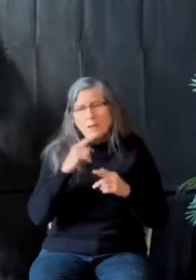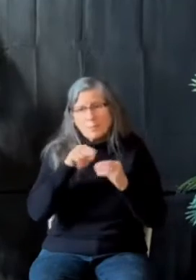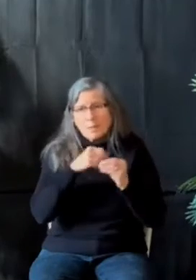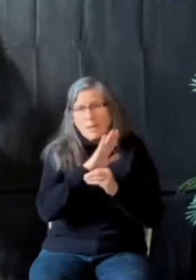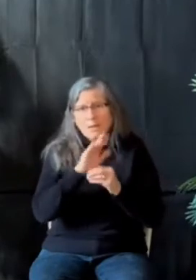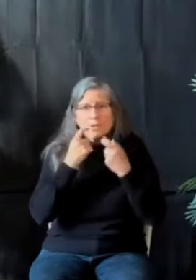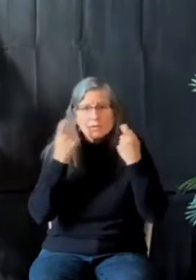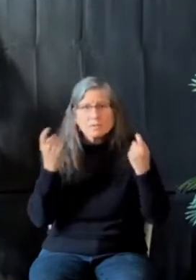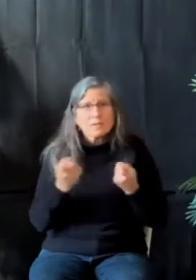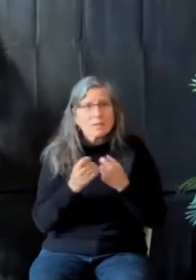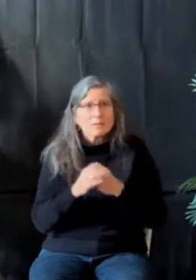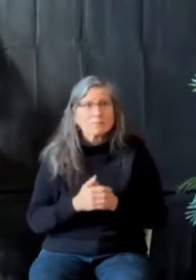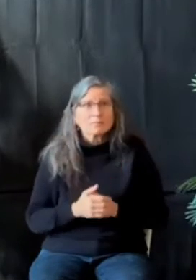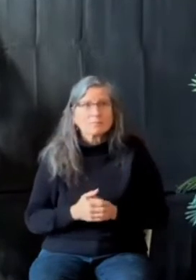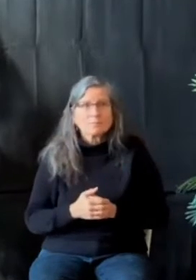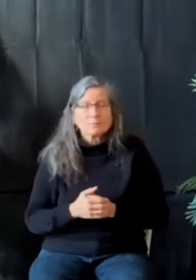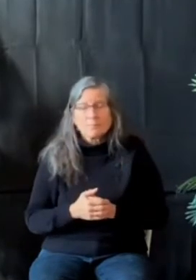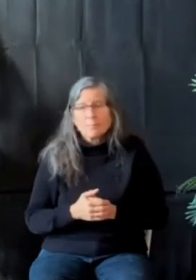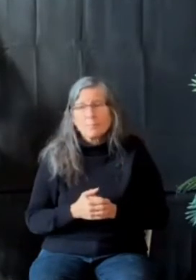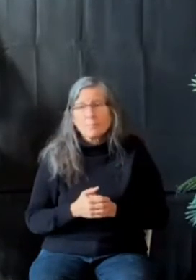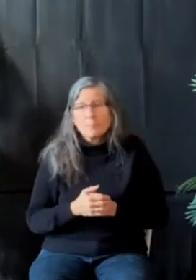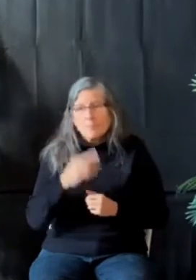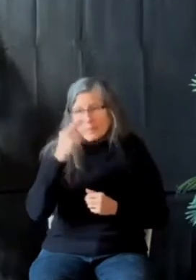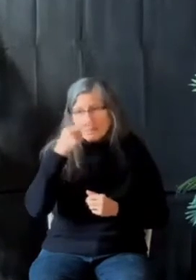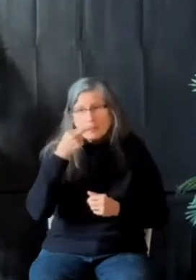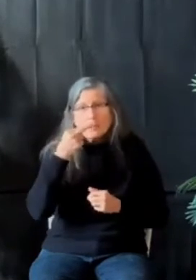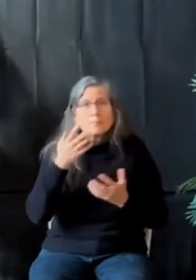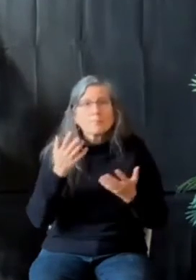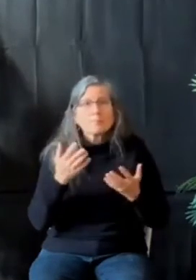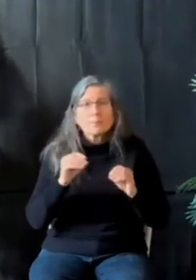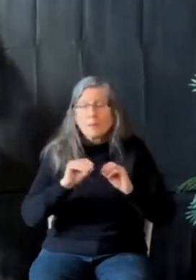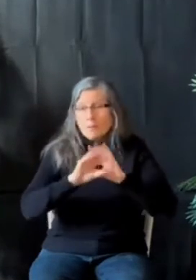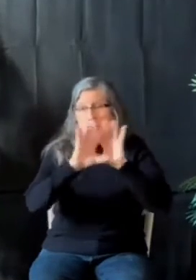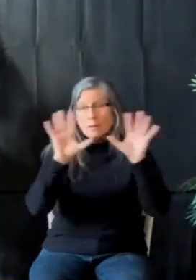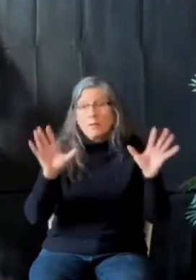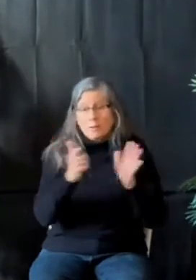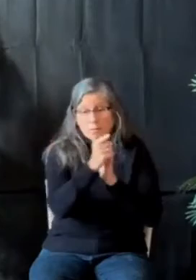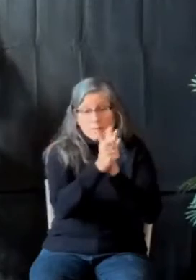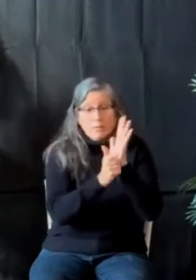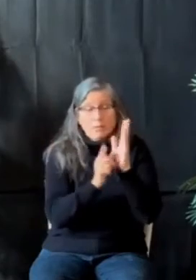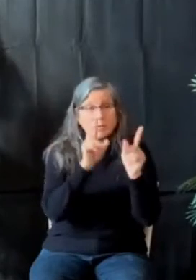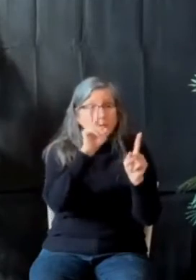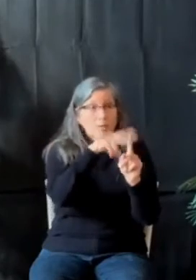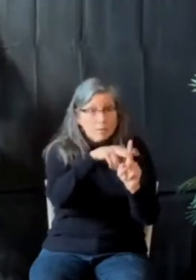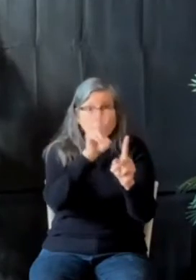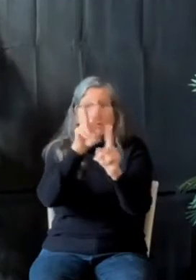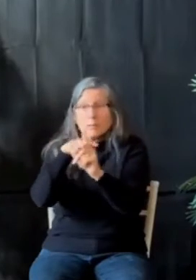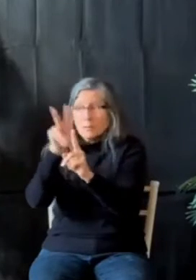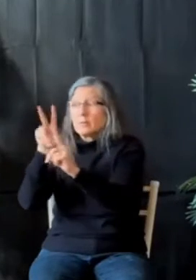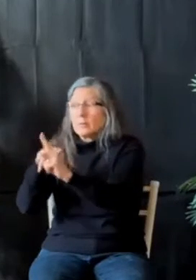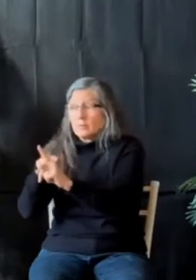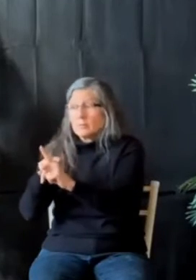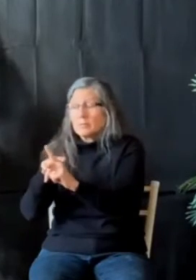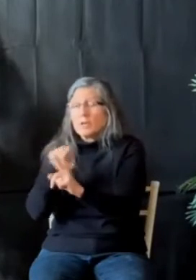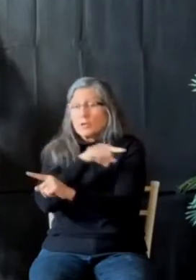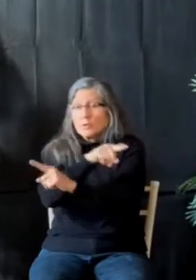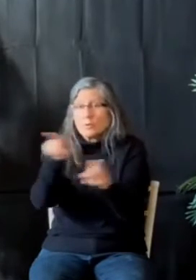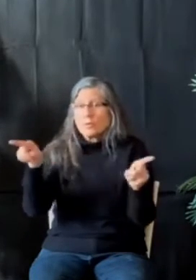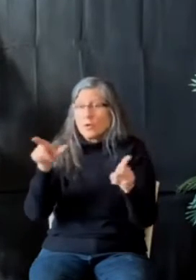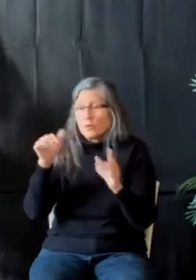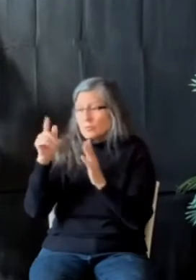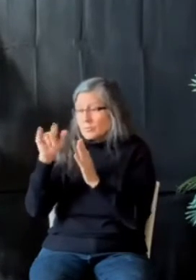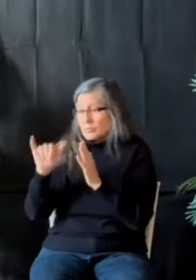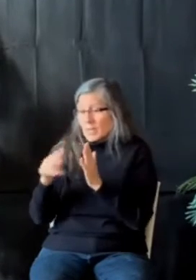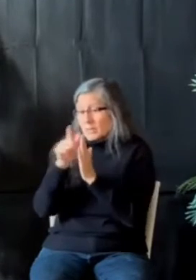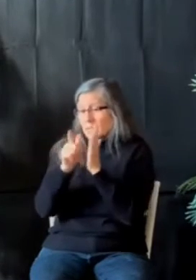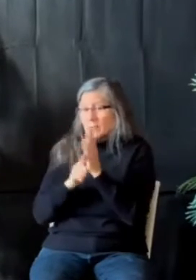scripture here. Let's look at it. In Romans, it says, obviously, the law applies to those for whom it was given. All